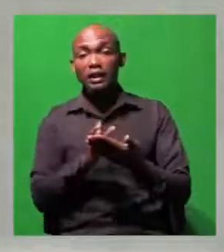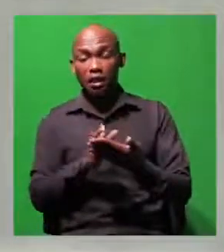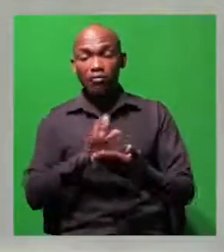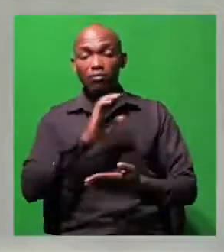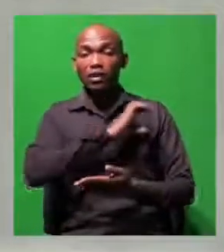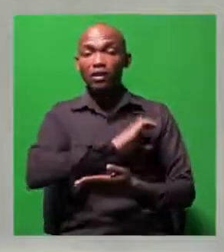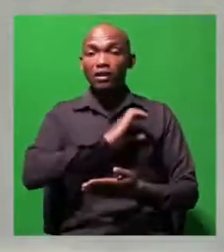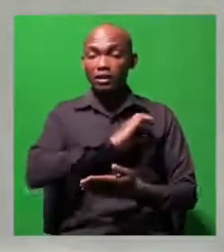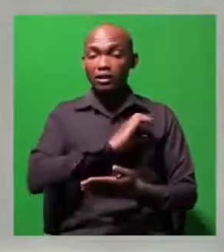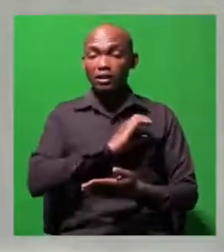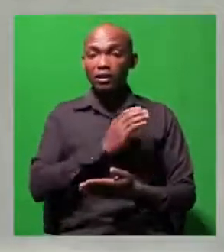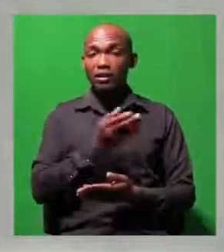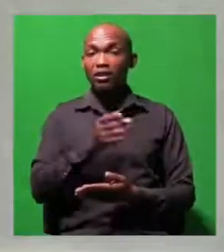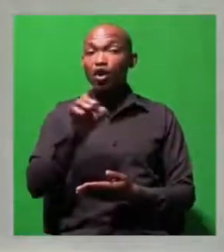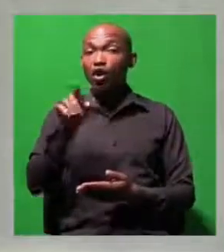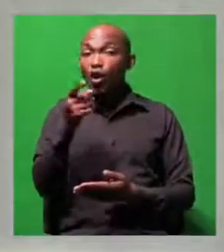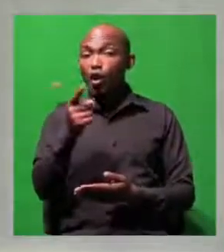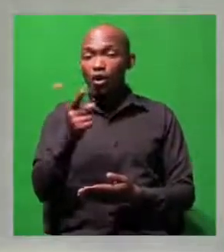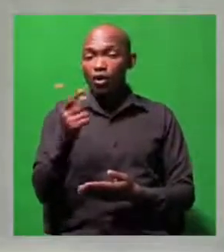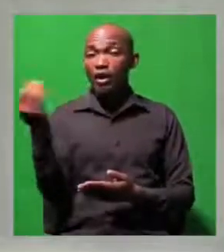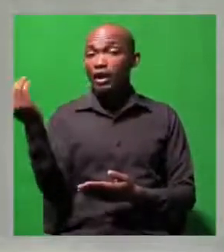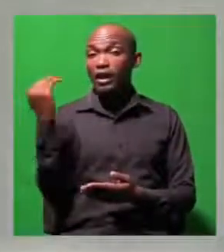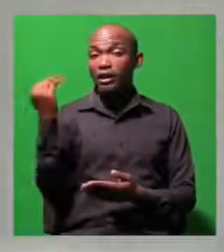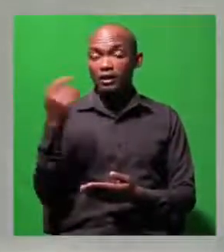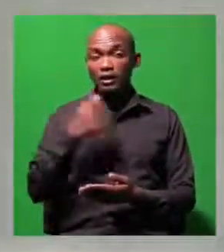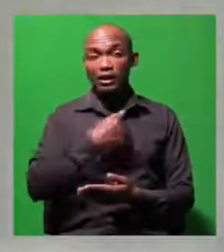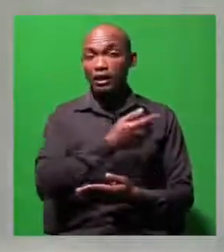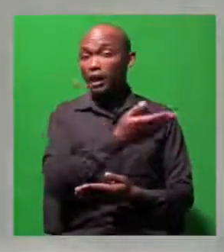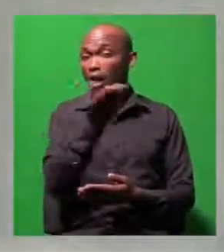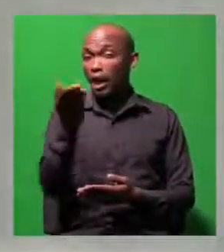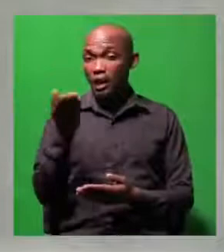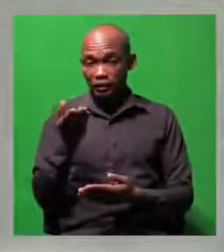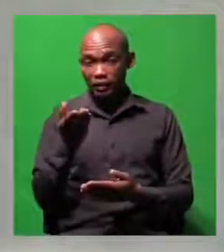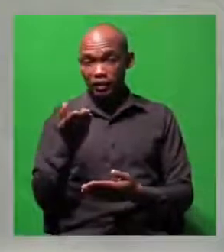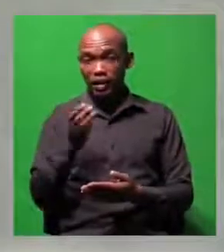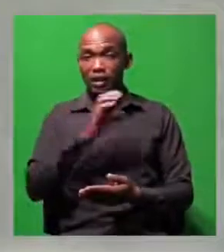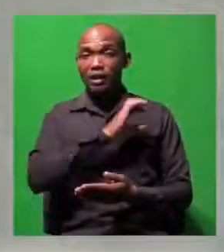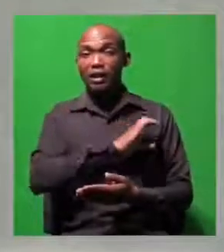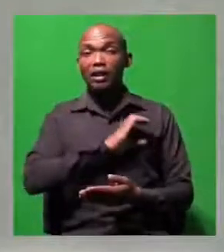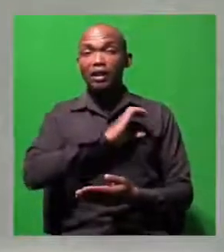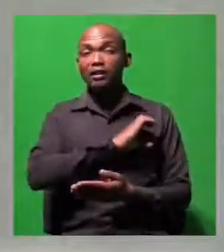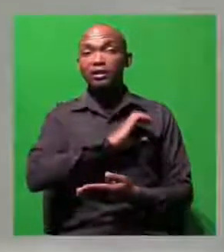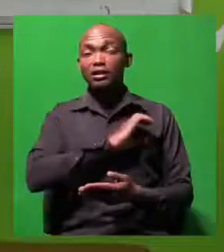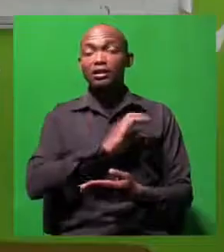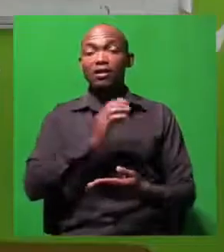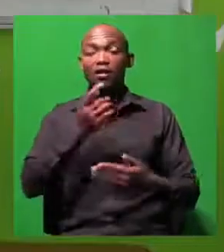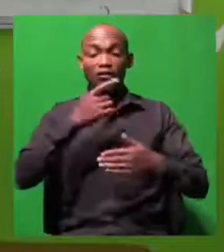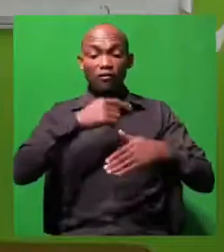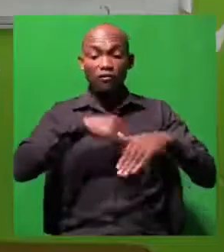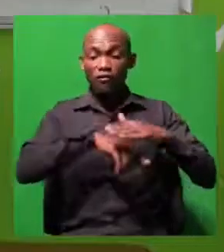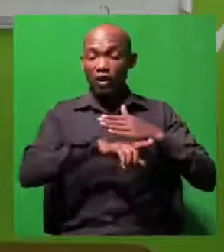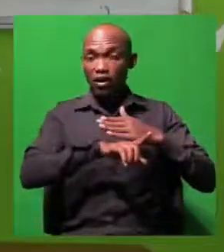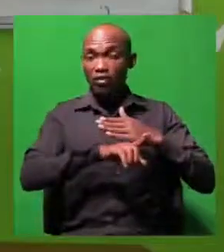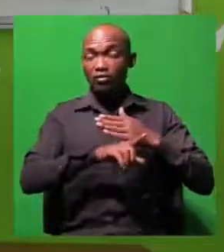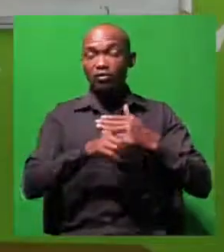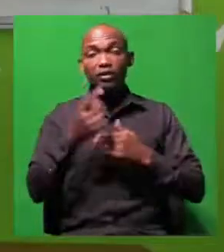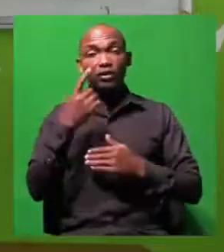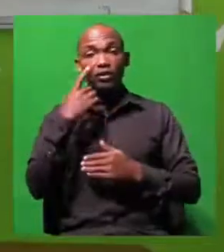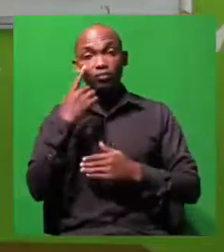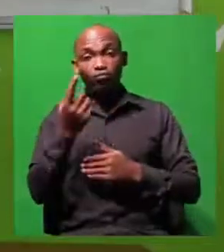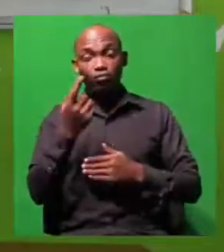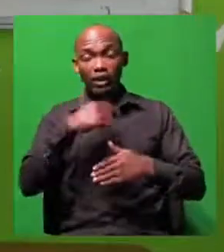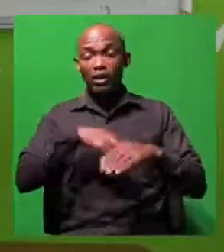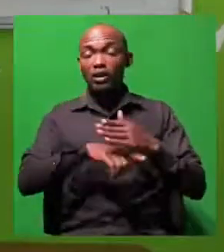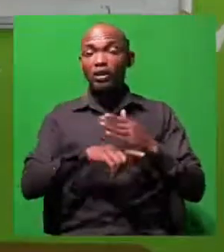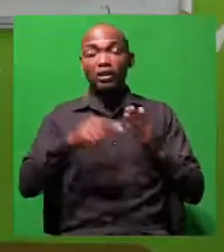Who can try to tell us one of the characteristics of primitive communalism found in the definition